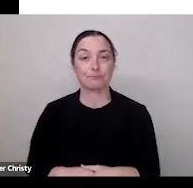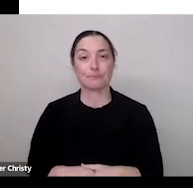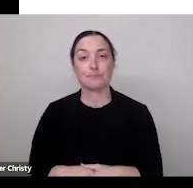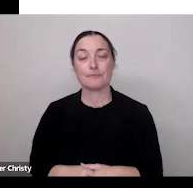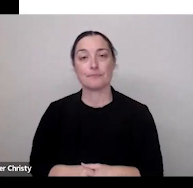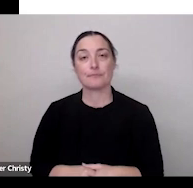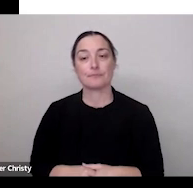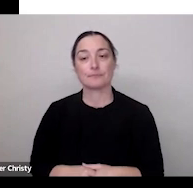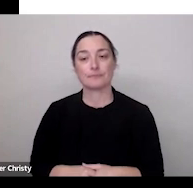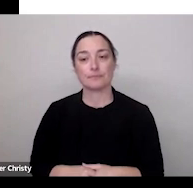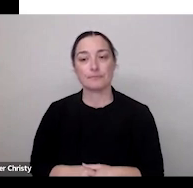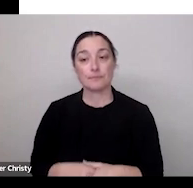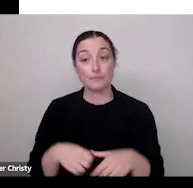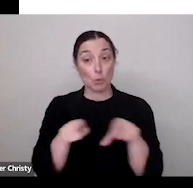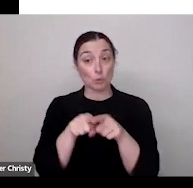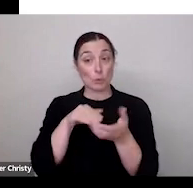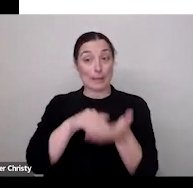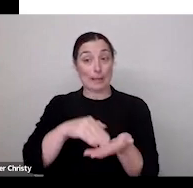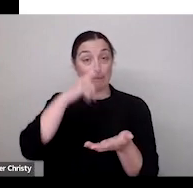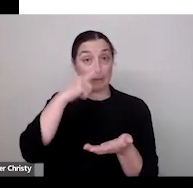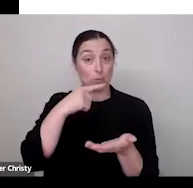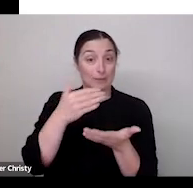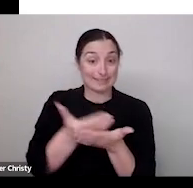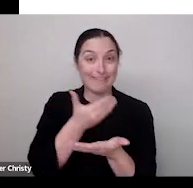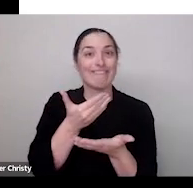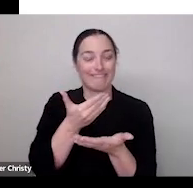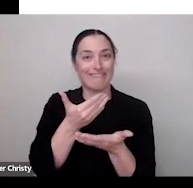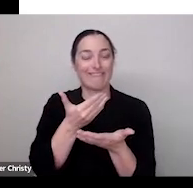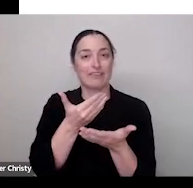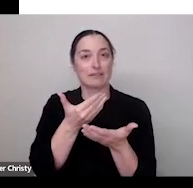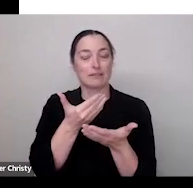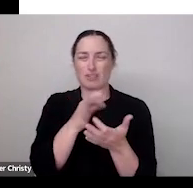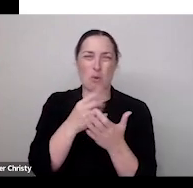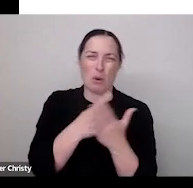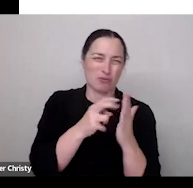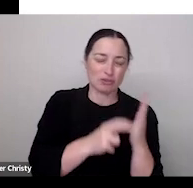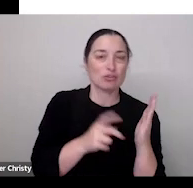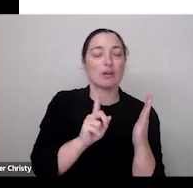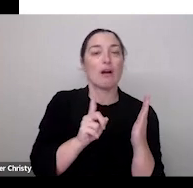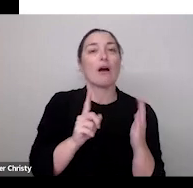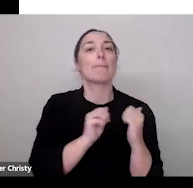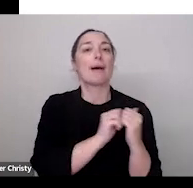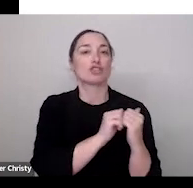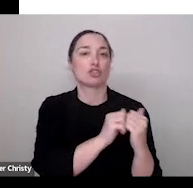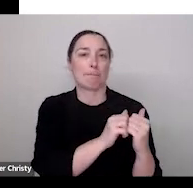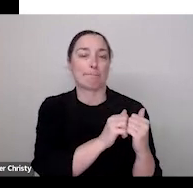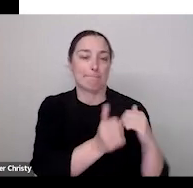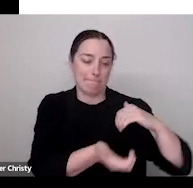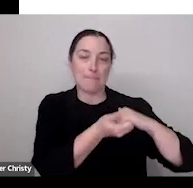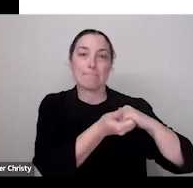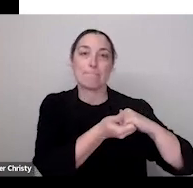The other thing that can keep people safe in emergencies beyond registries is partnerships. So when government and emergency services partner with